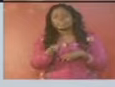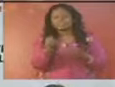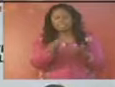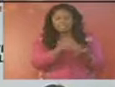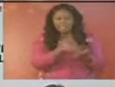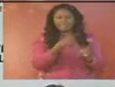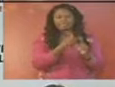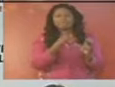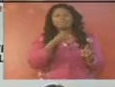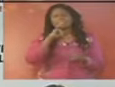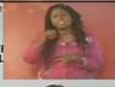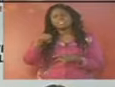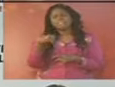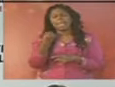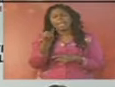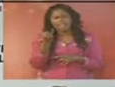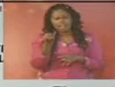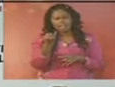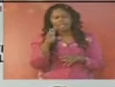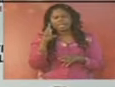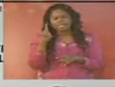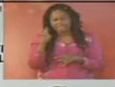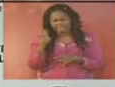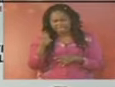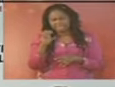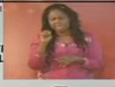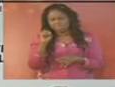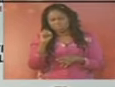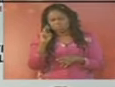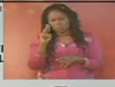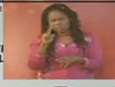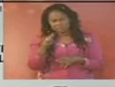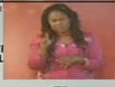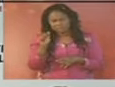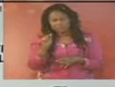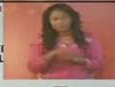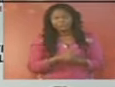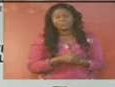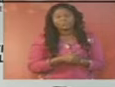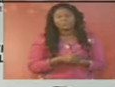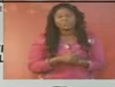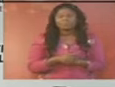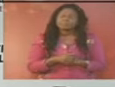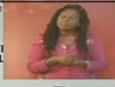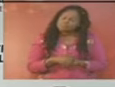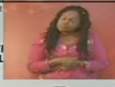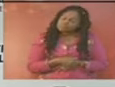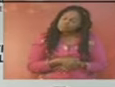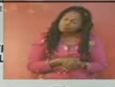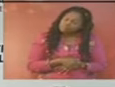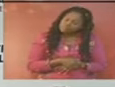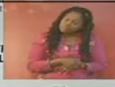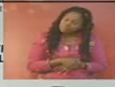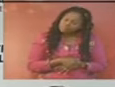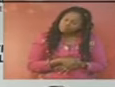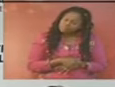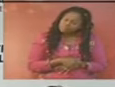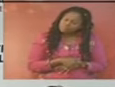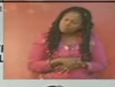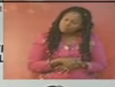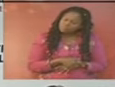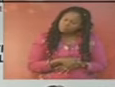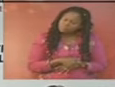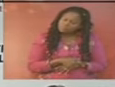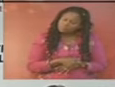Yes, hi again. Just quickly, since the immigration system is under national security, just wondering,